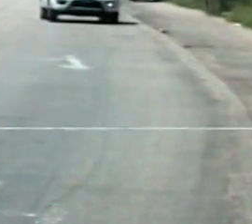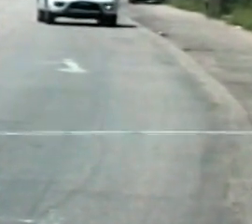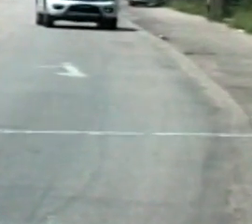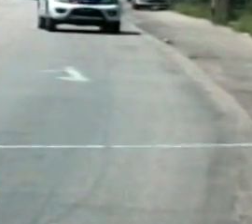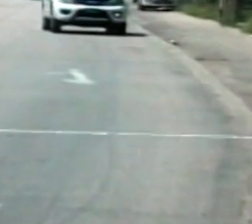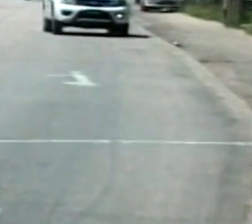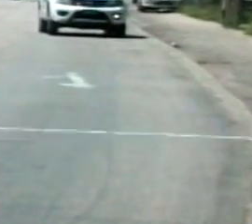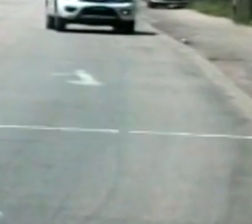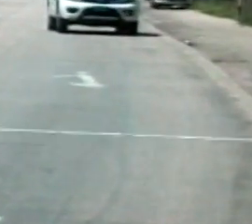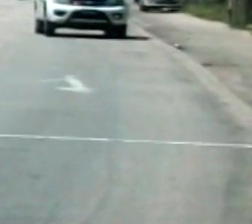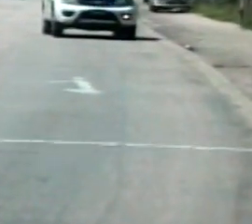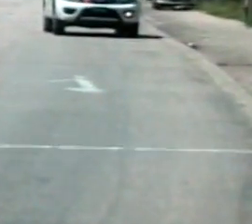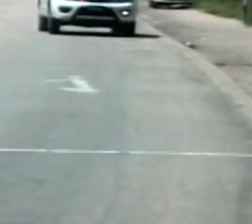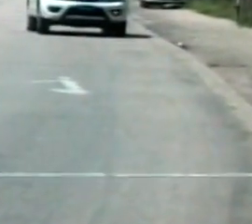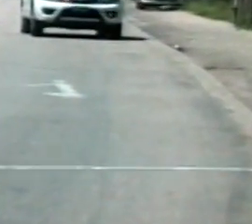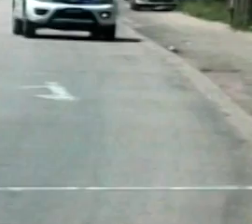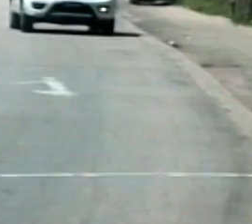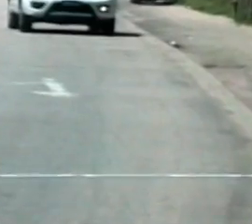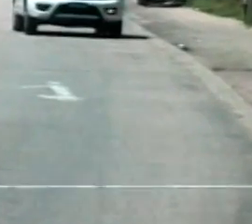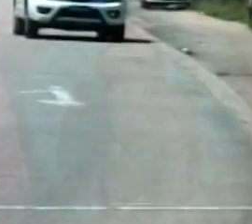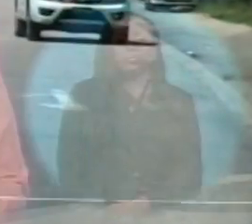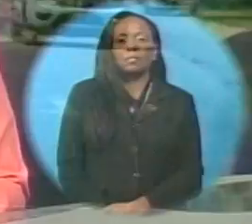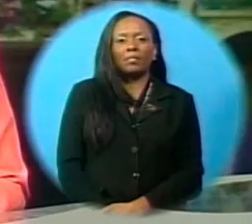Zawadi's injuries were not life-threatening.